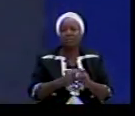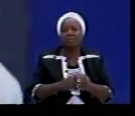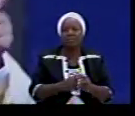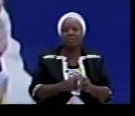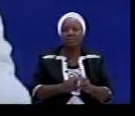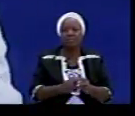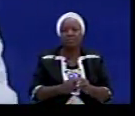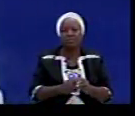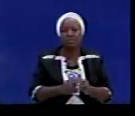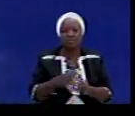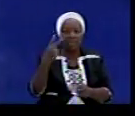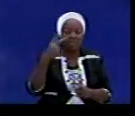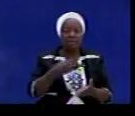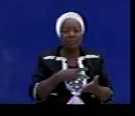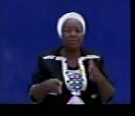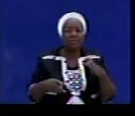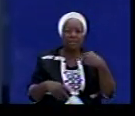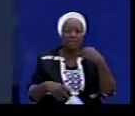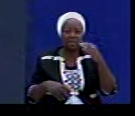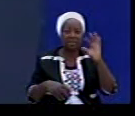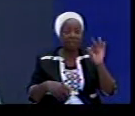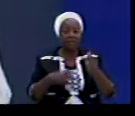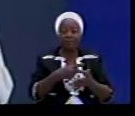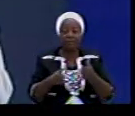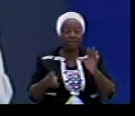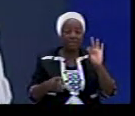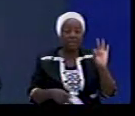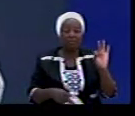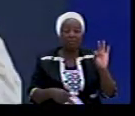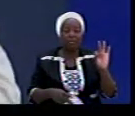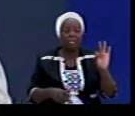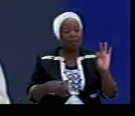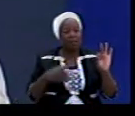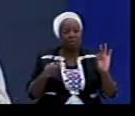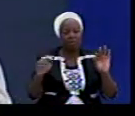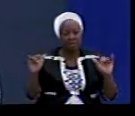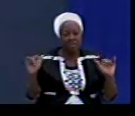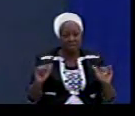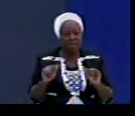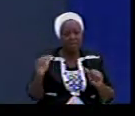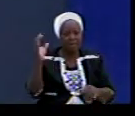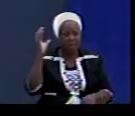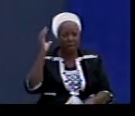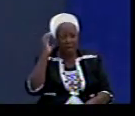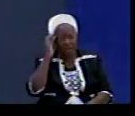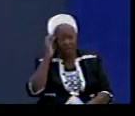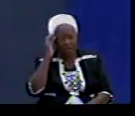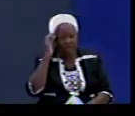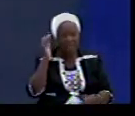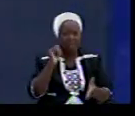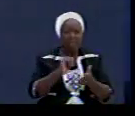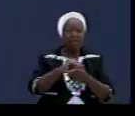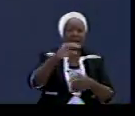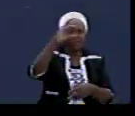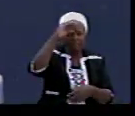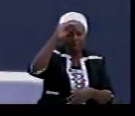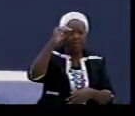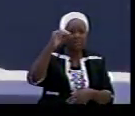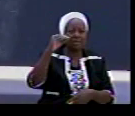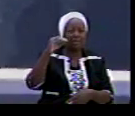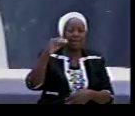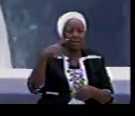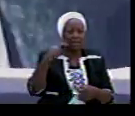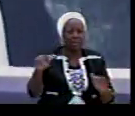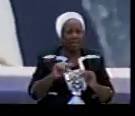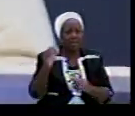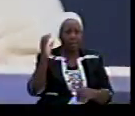9, the same heard. That man, the same heard. He didn't say, I'm a cripple.